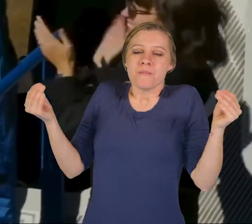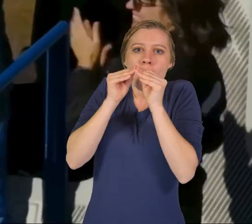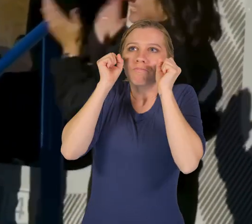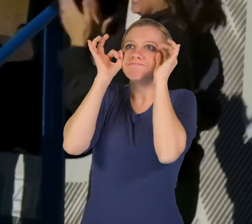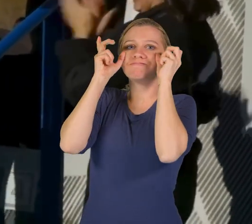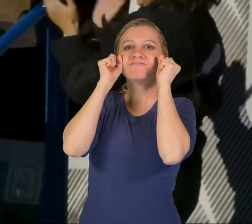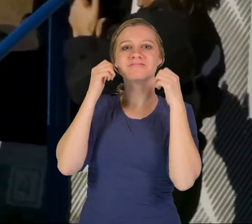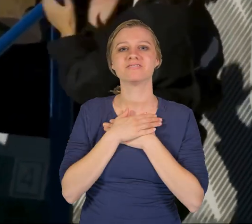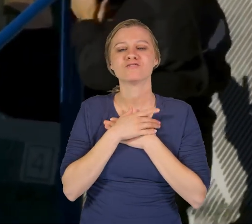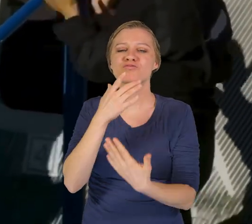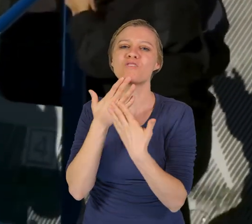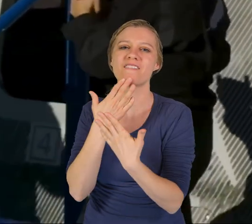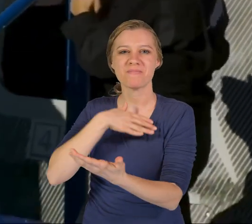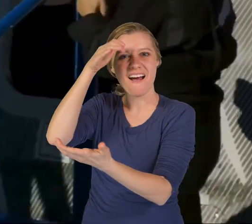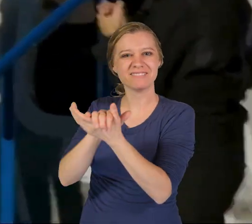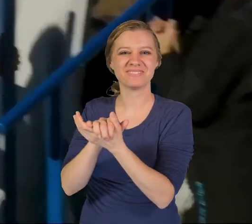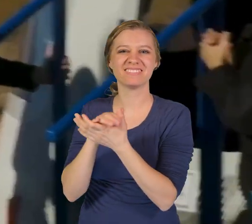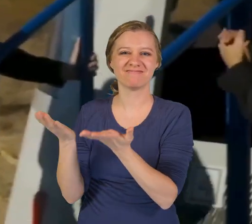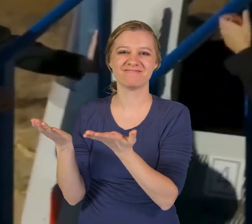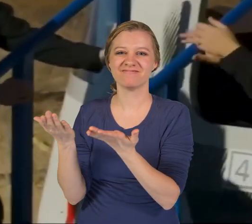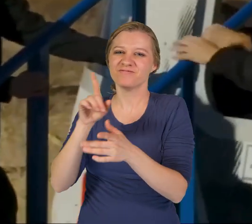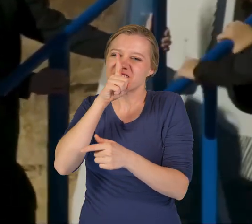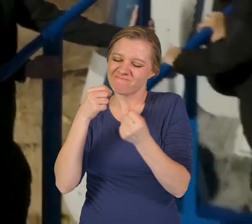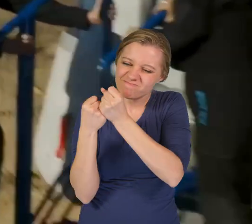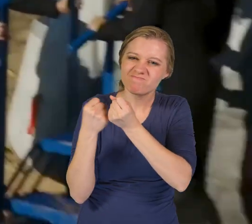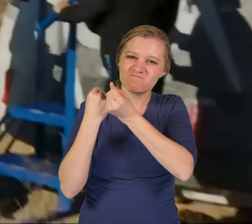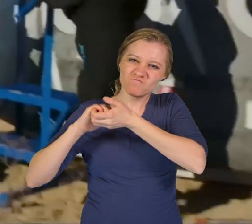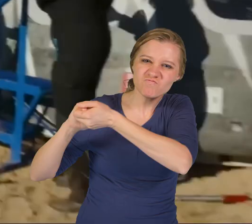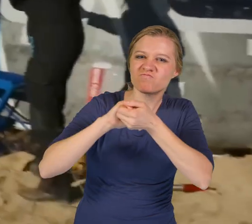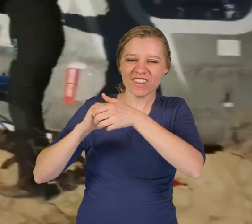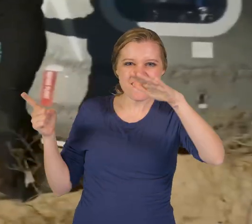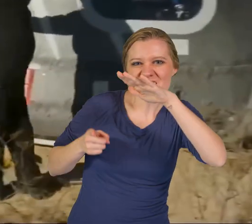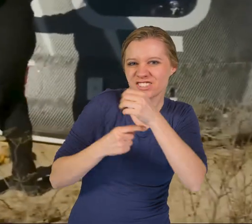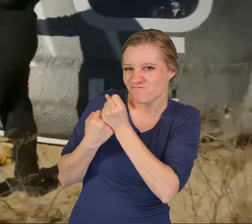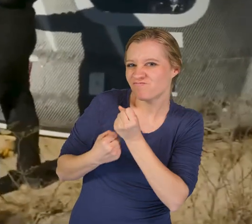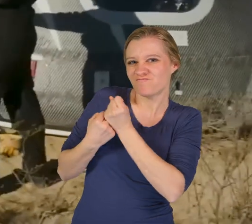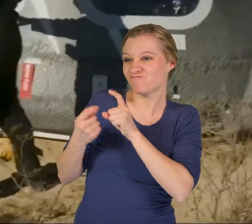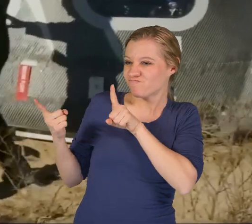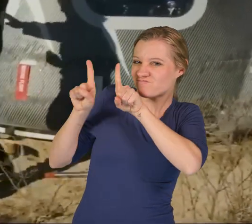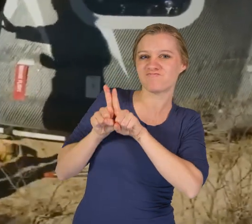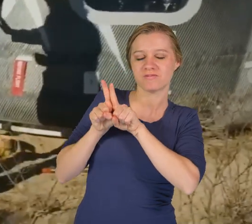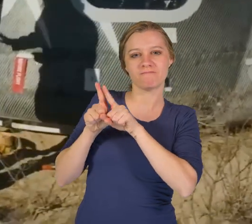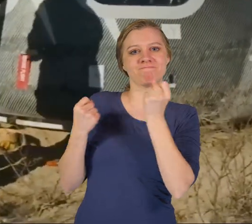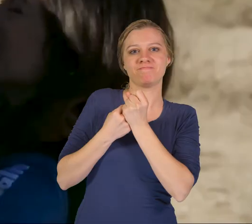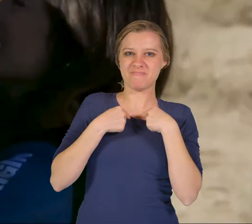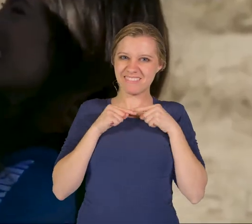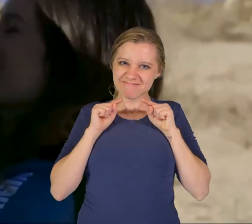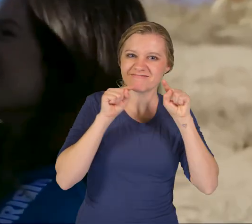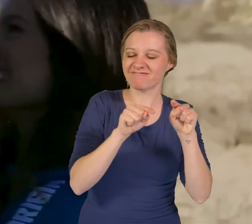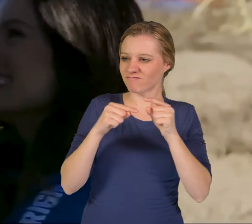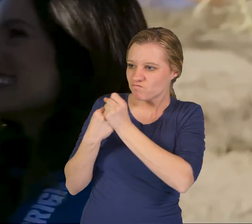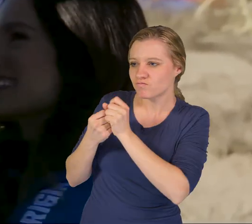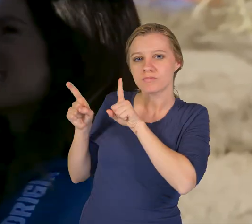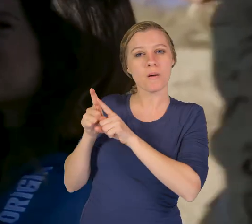would be and so much more. I'm so grateful to my husband for being an equal partner in adventure, making it possible